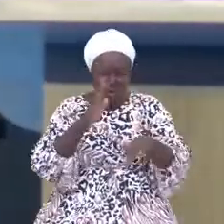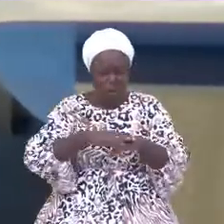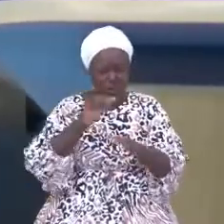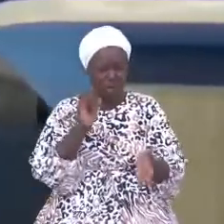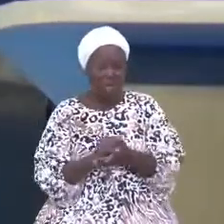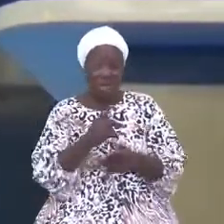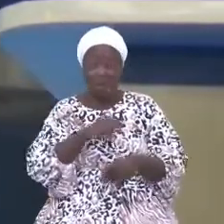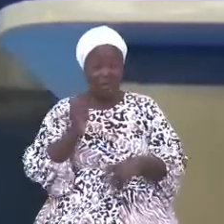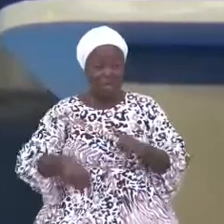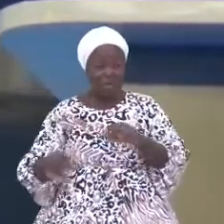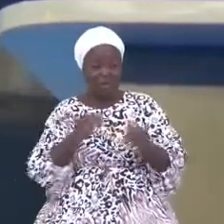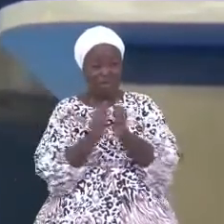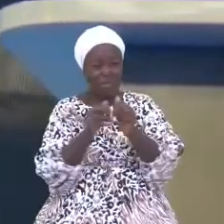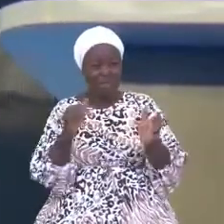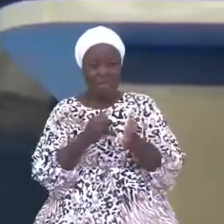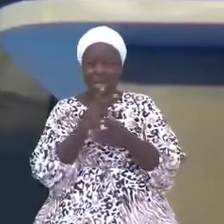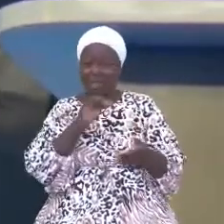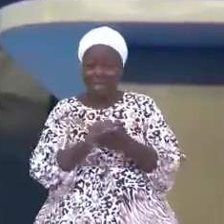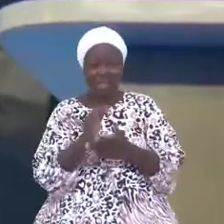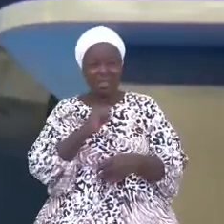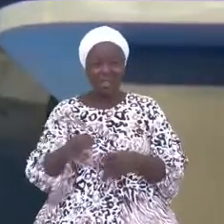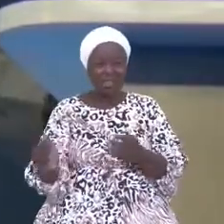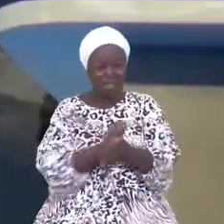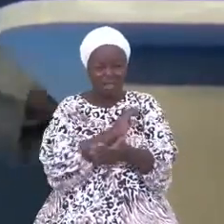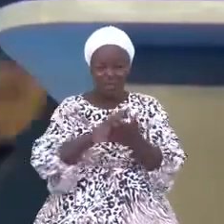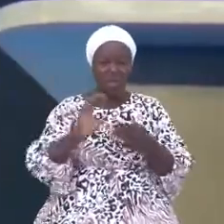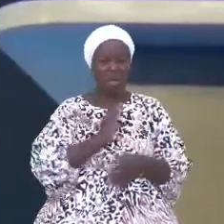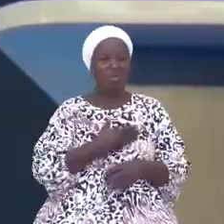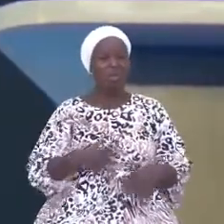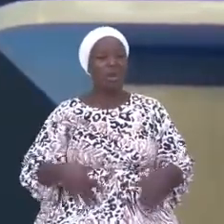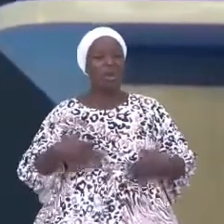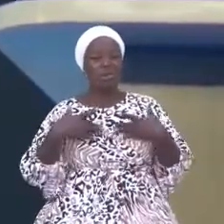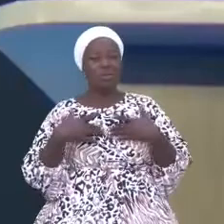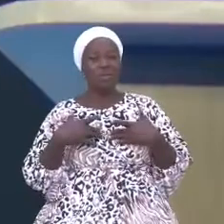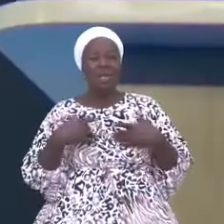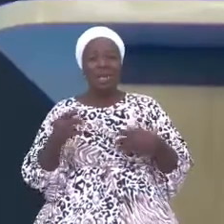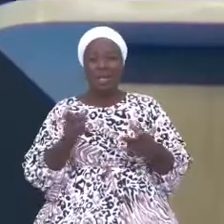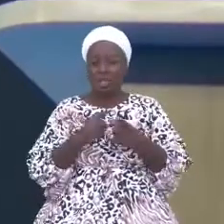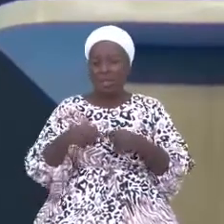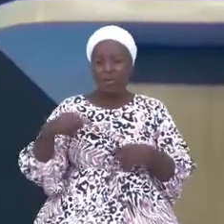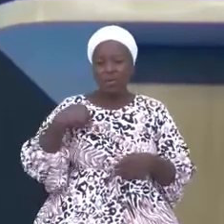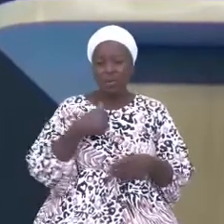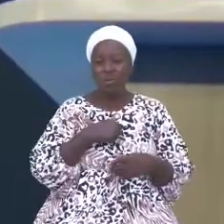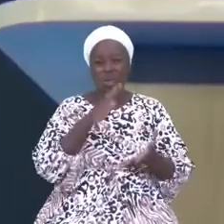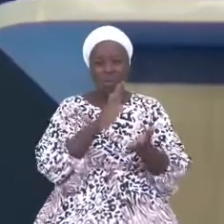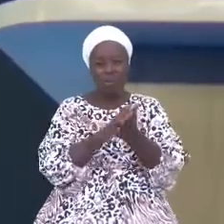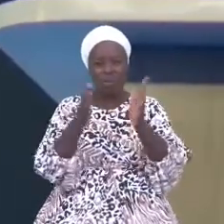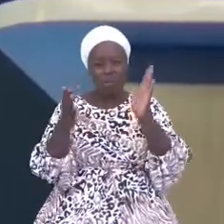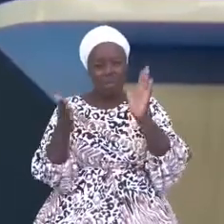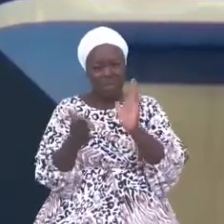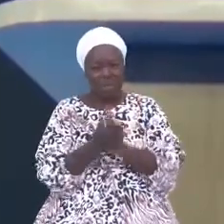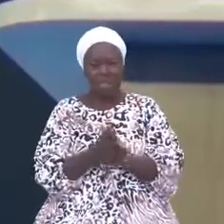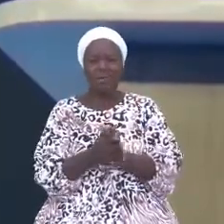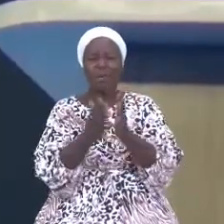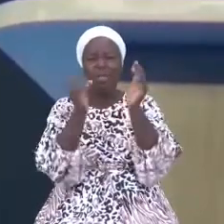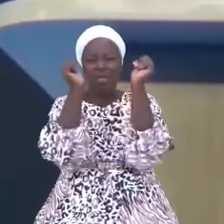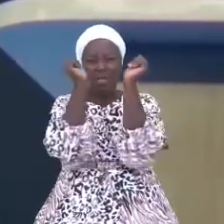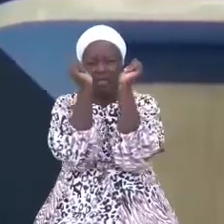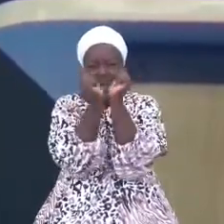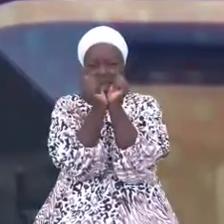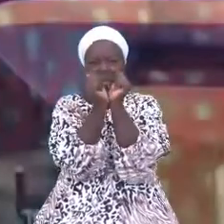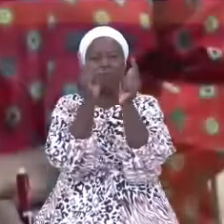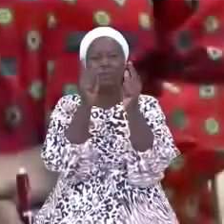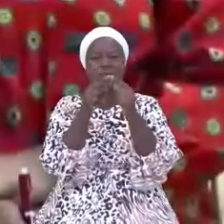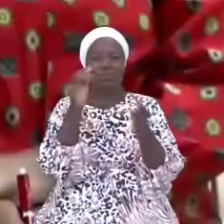addiction is spoiling and destroying our lives. We became slaves of